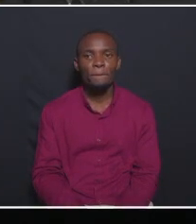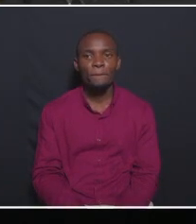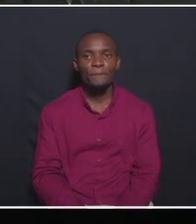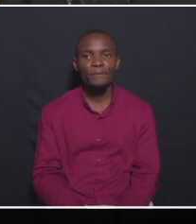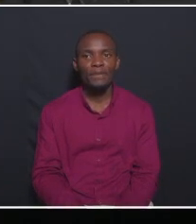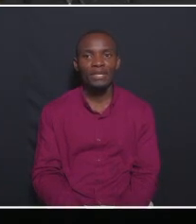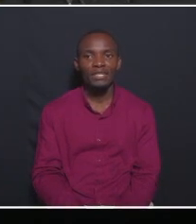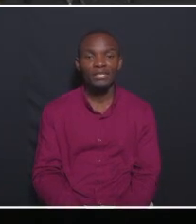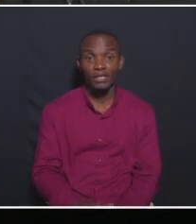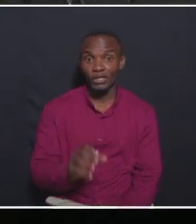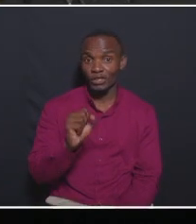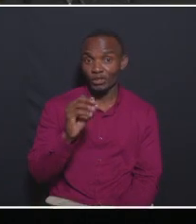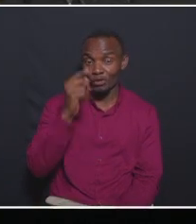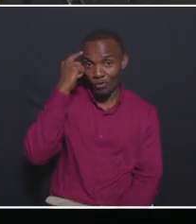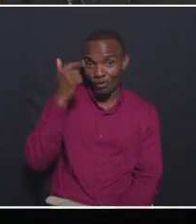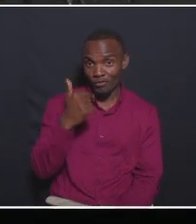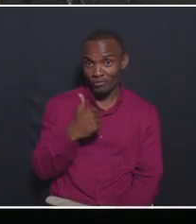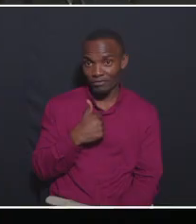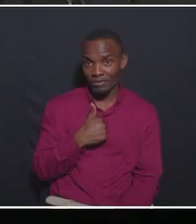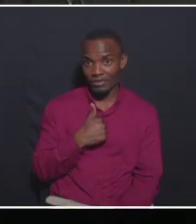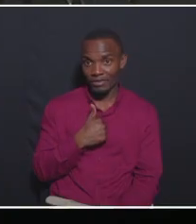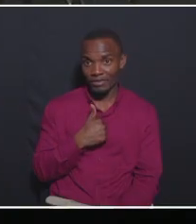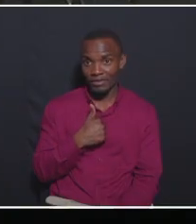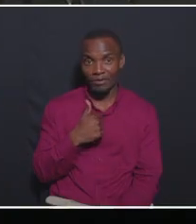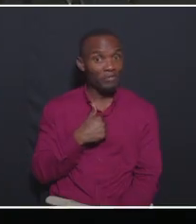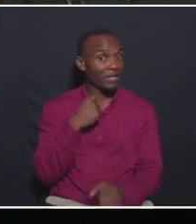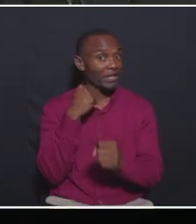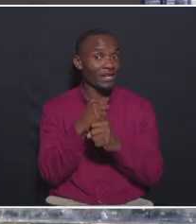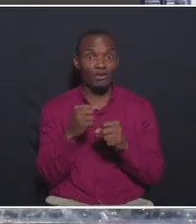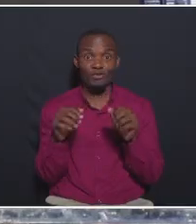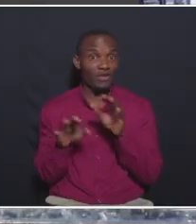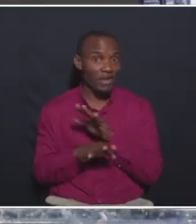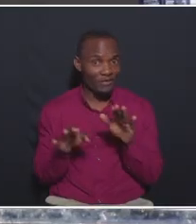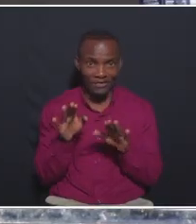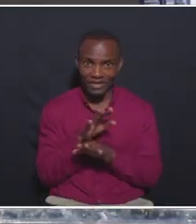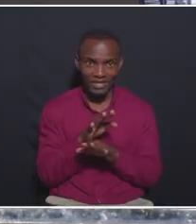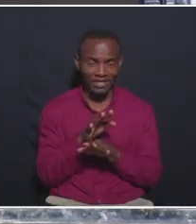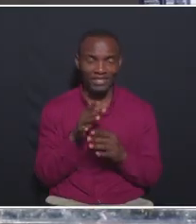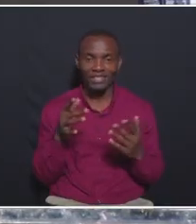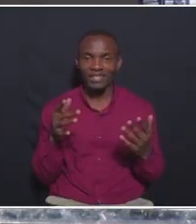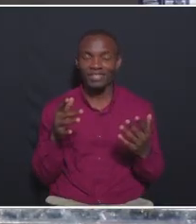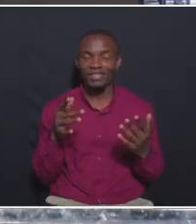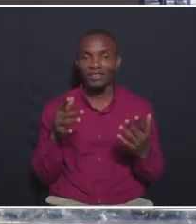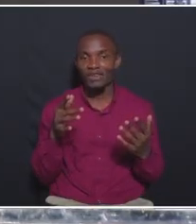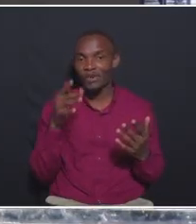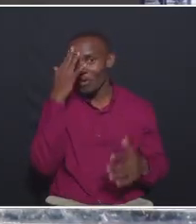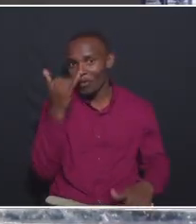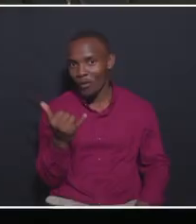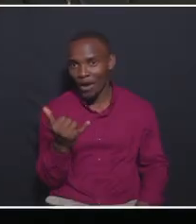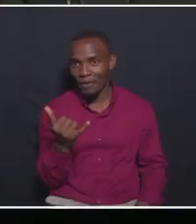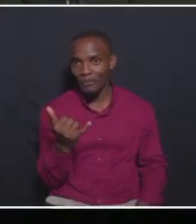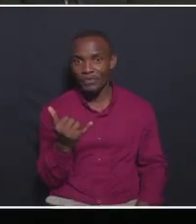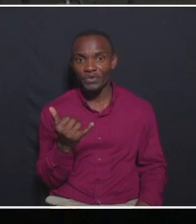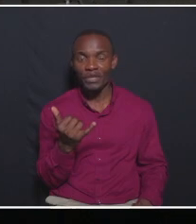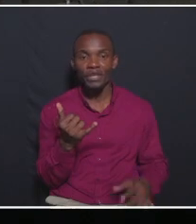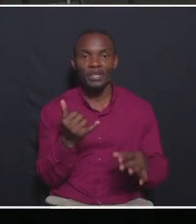For me, I just do everything. I'm sorry. So, yeah, because you when you're starting